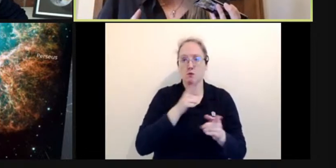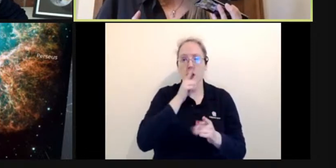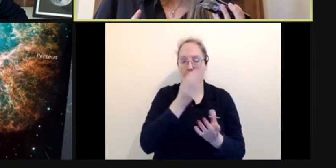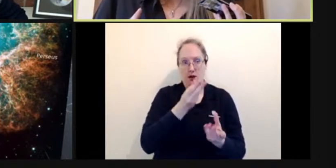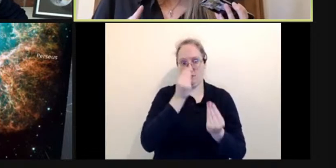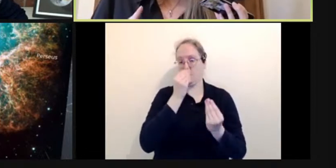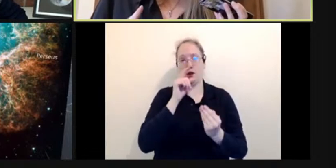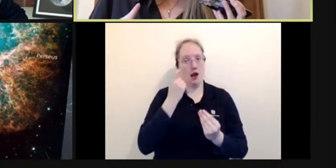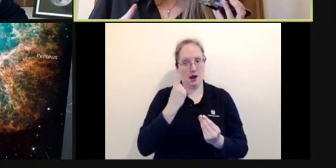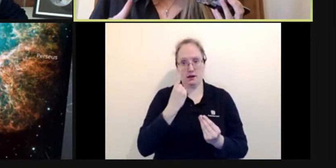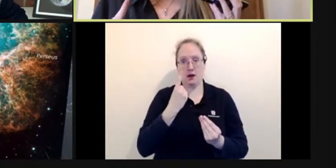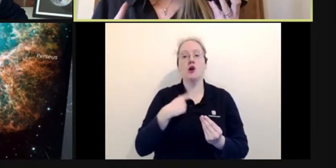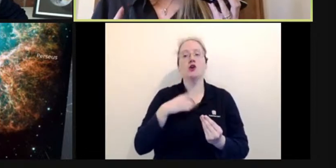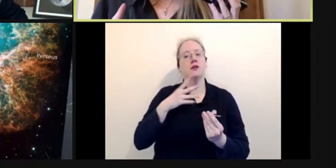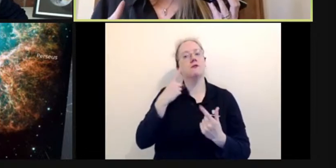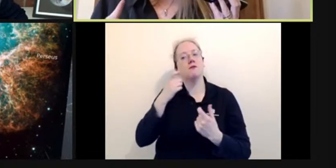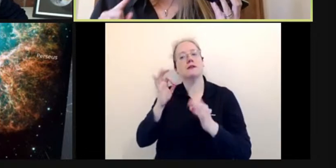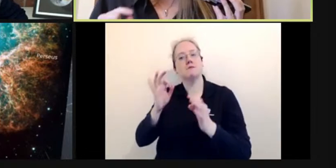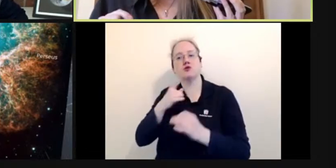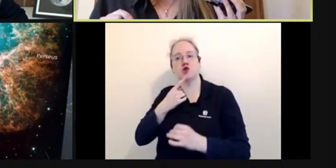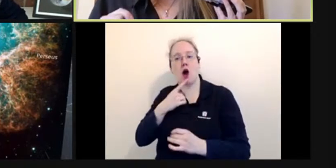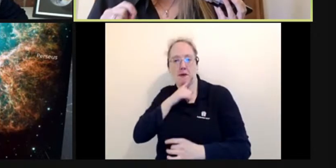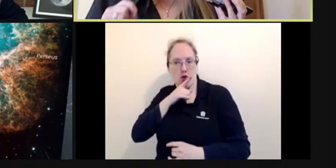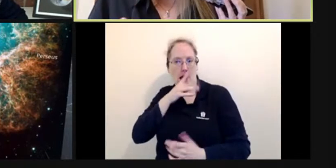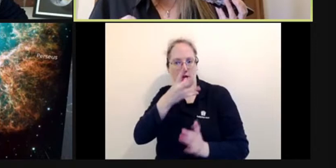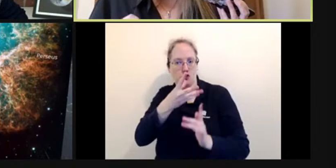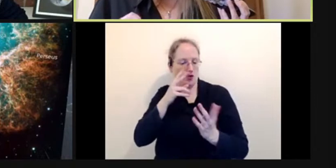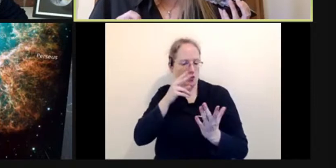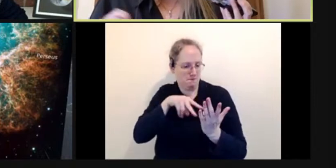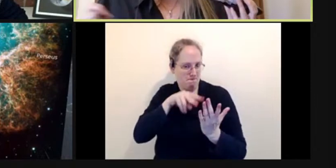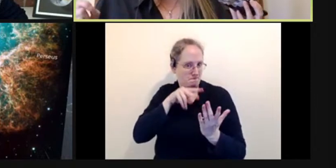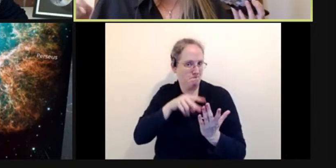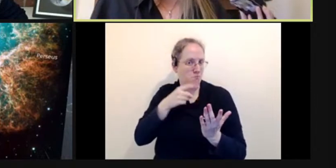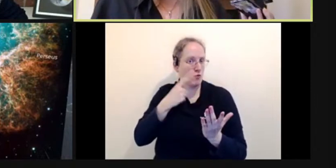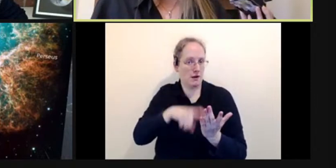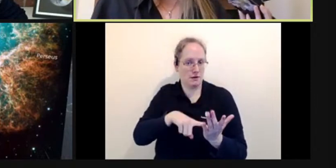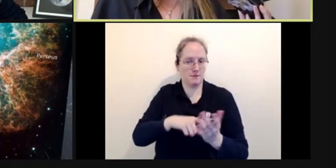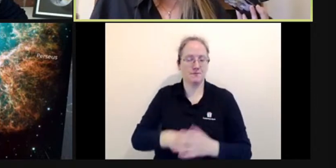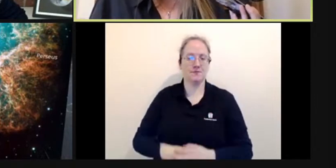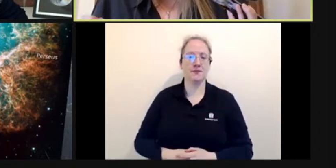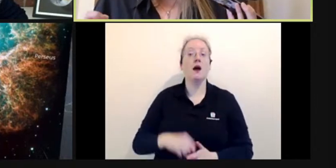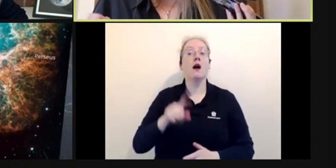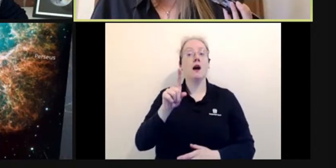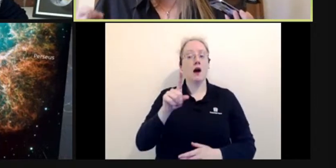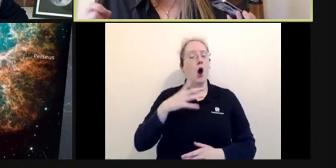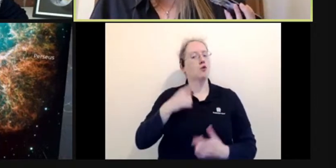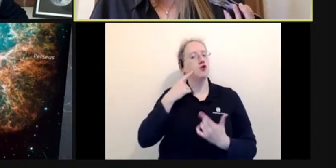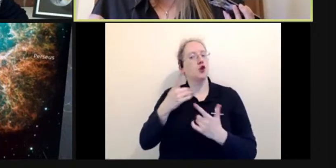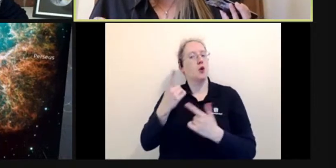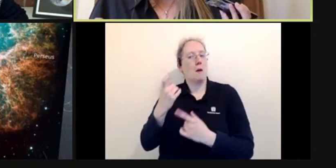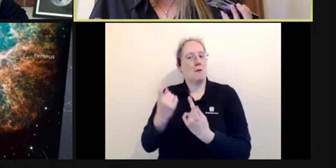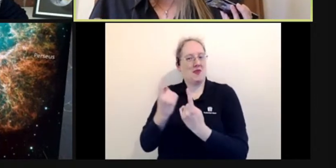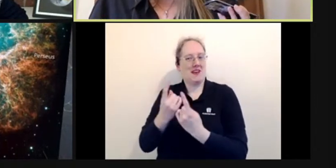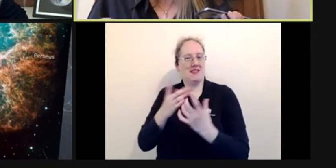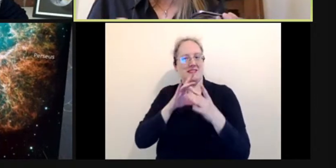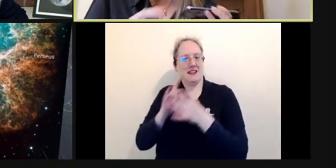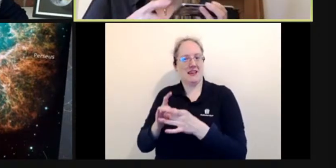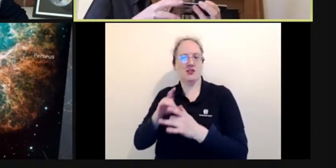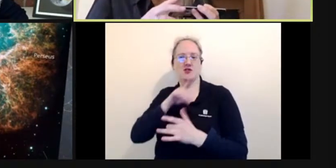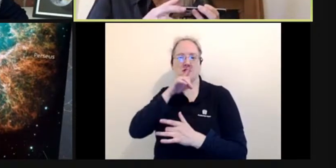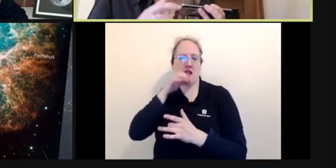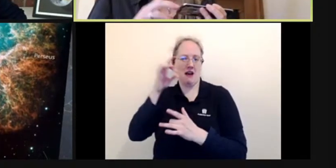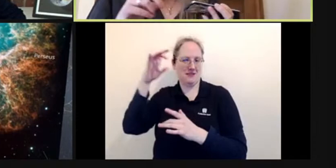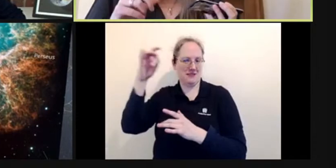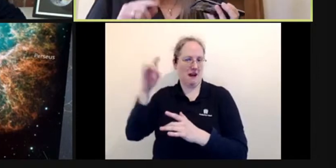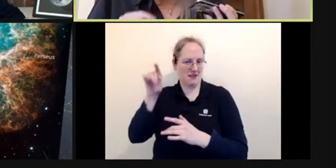But before we do that, I just want to show you one more object that's linked to the life of stars, because that's kind of what we're exploring a bit more